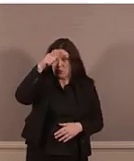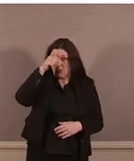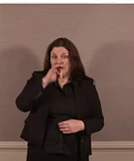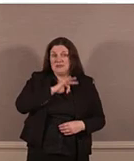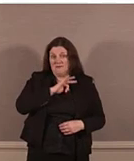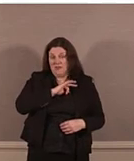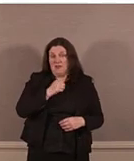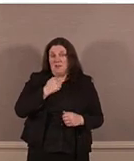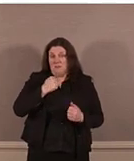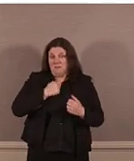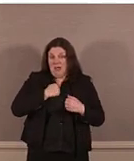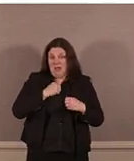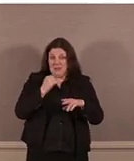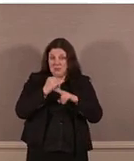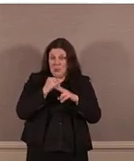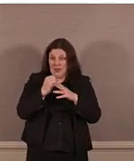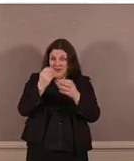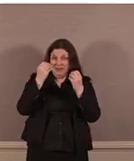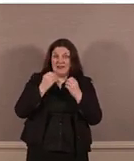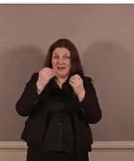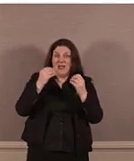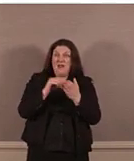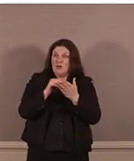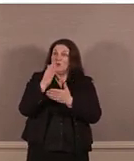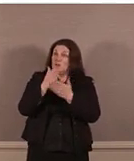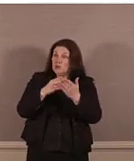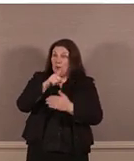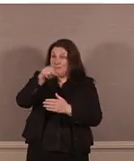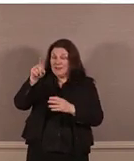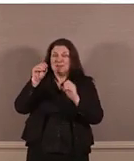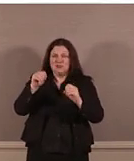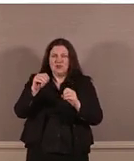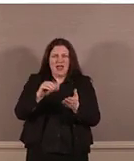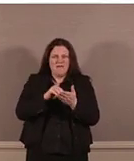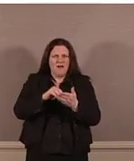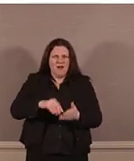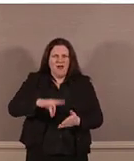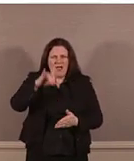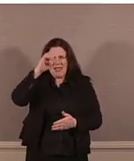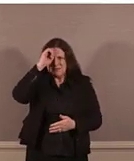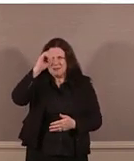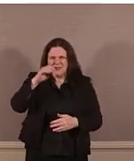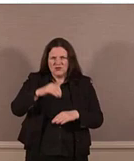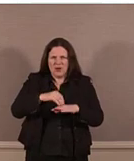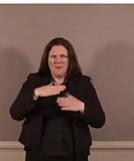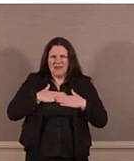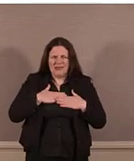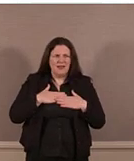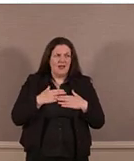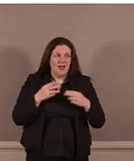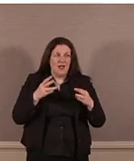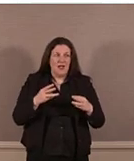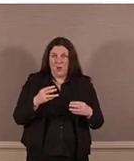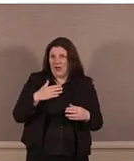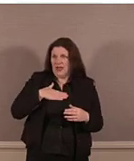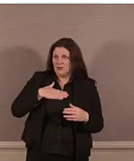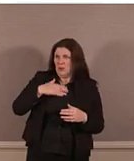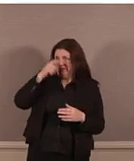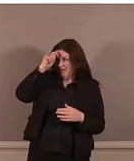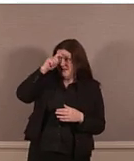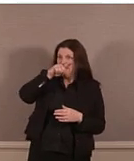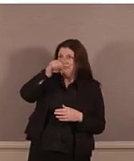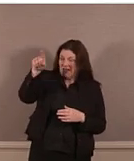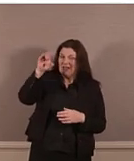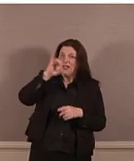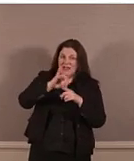in my schooling, there were certain teachers that certainly placed high expectations on me. And I would like to think that that